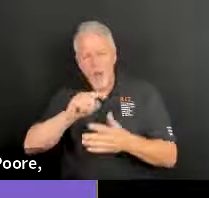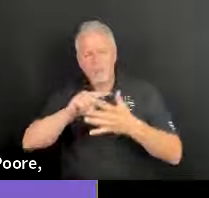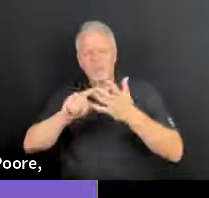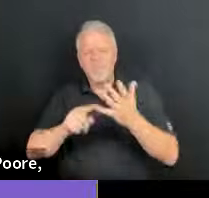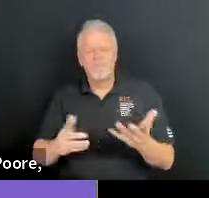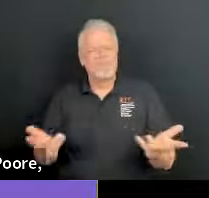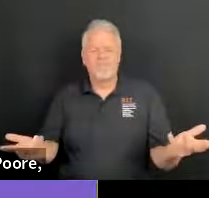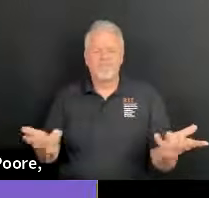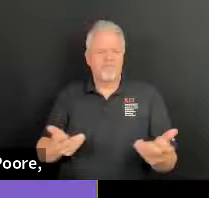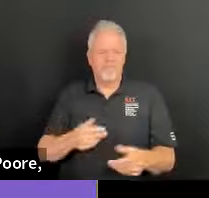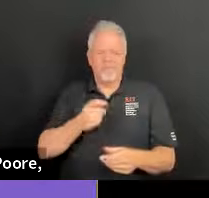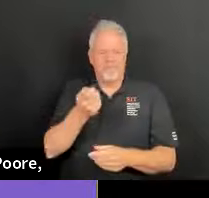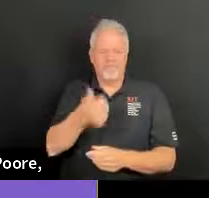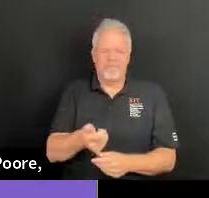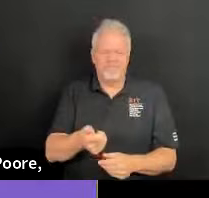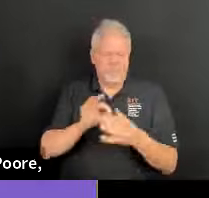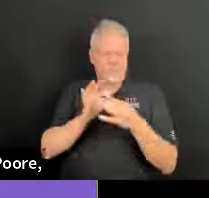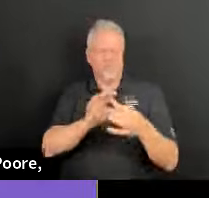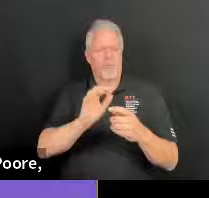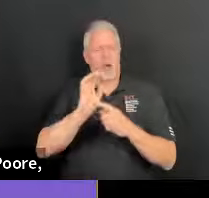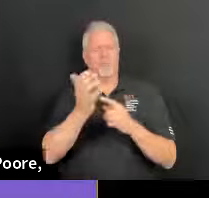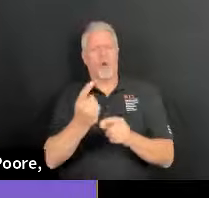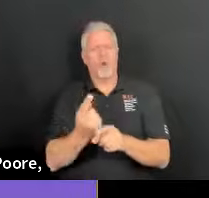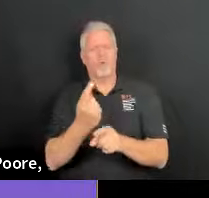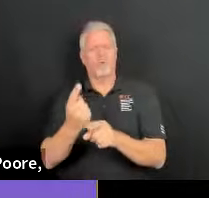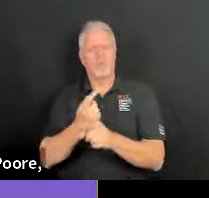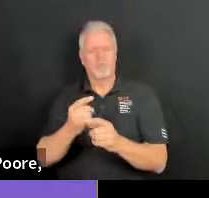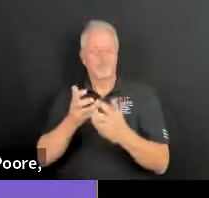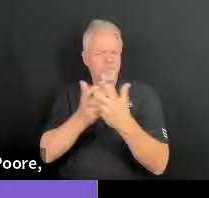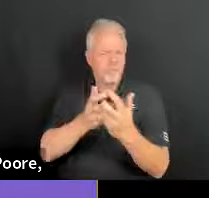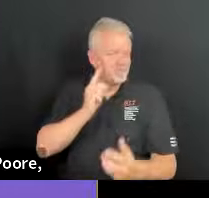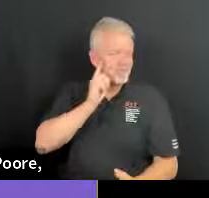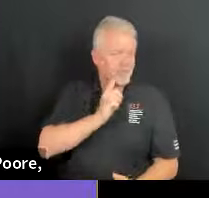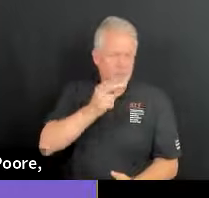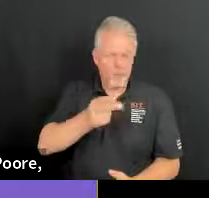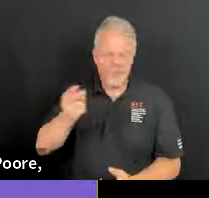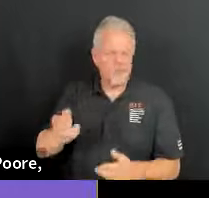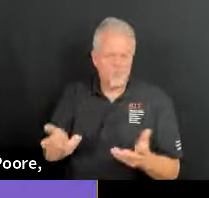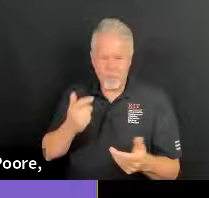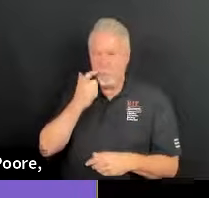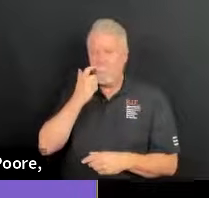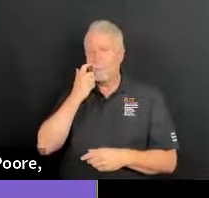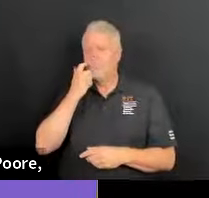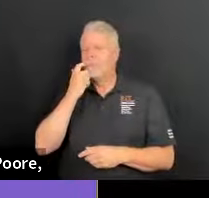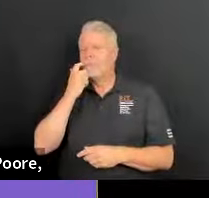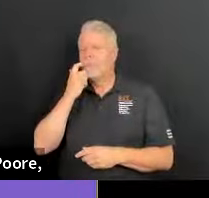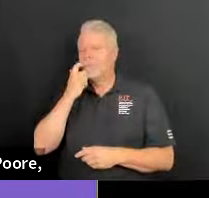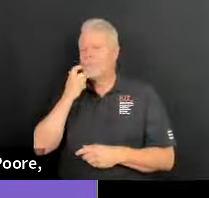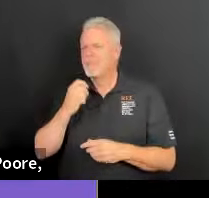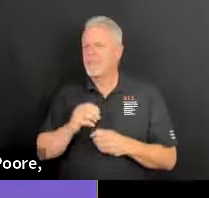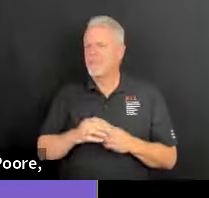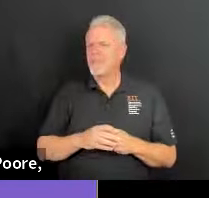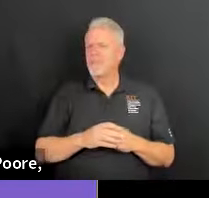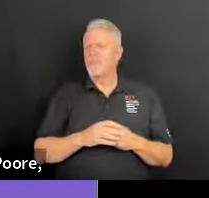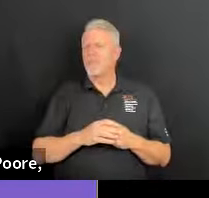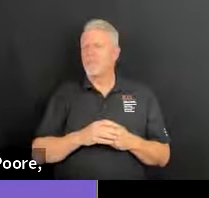print material, information, ads, catalogs, flyers, many of them are not culturally appropriate to the deaf and hard